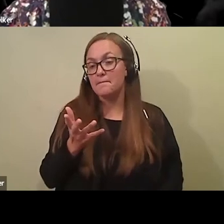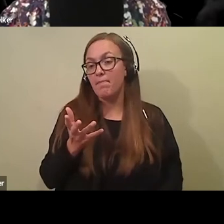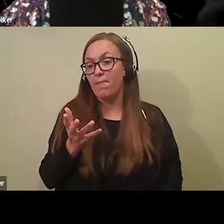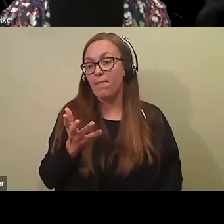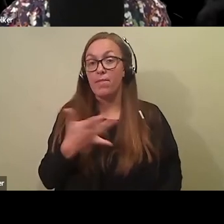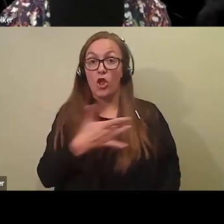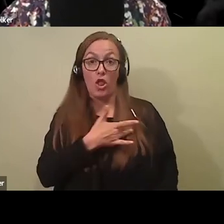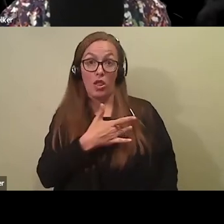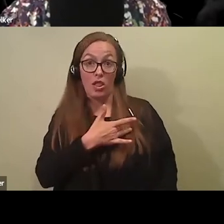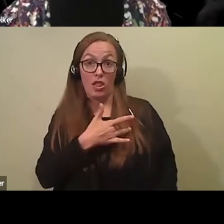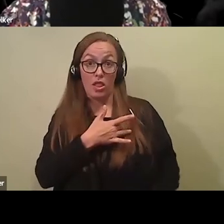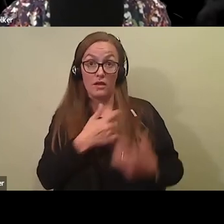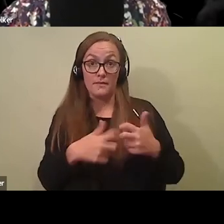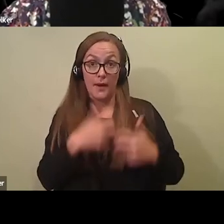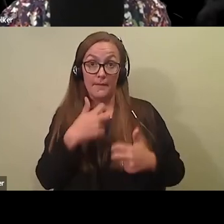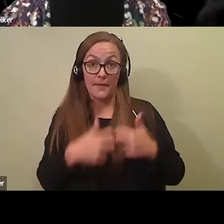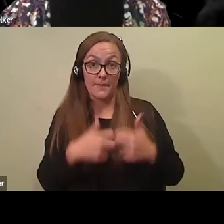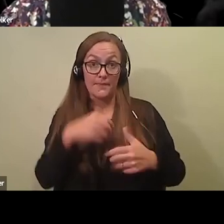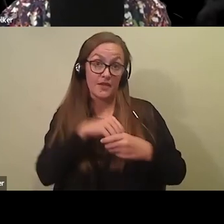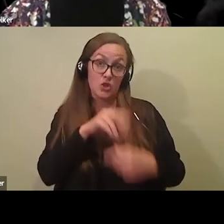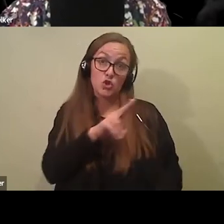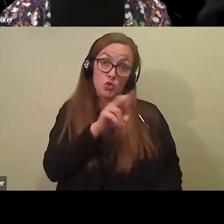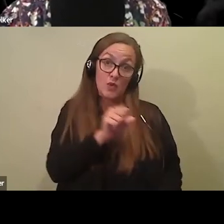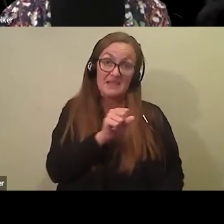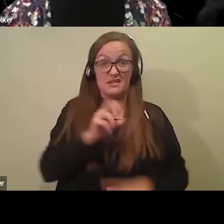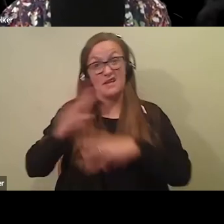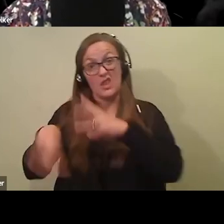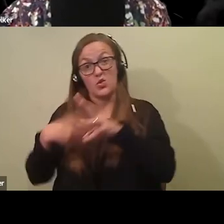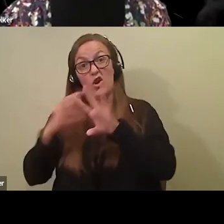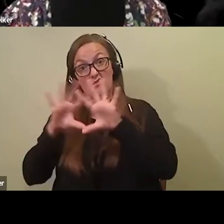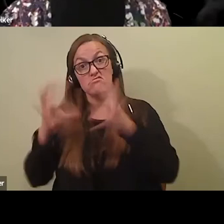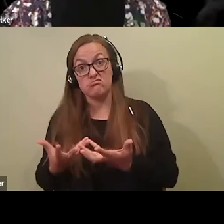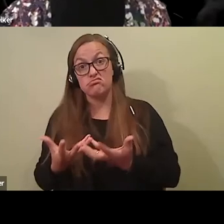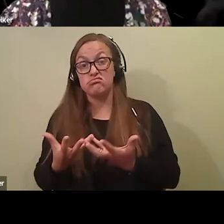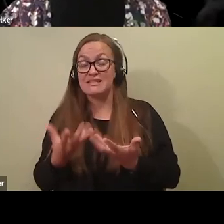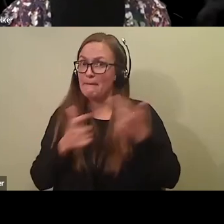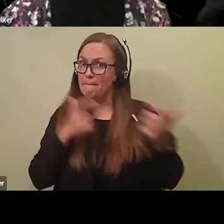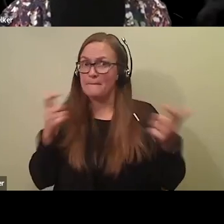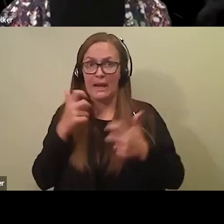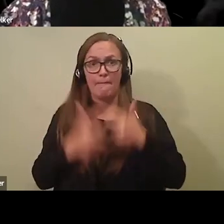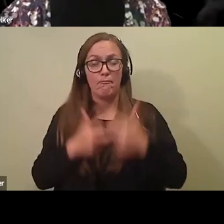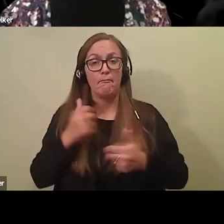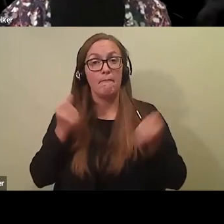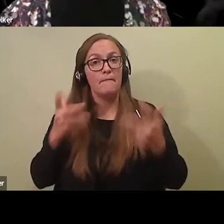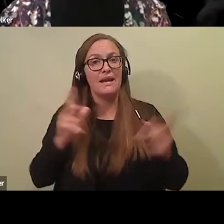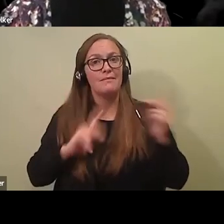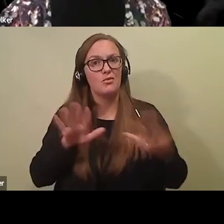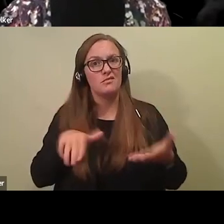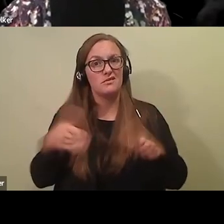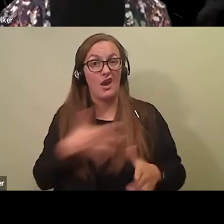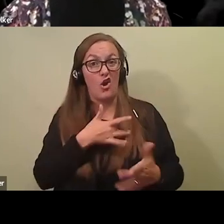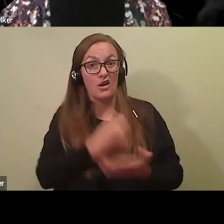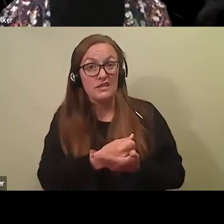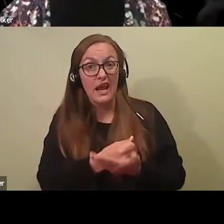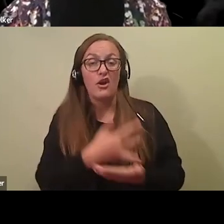heart problem in the U.S. and in the world is a very big problem. A lot of people die out of heart attack and related